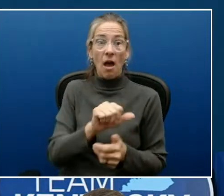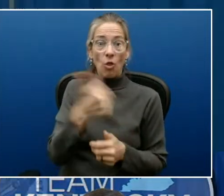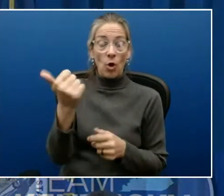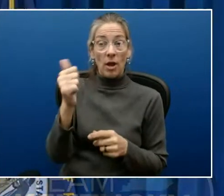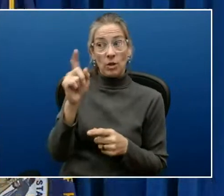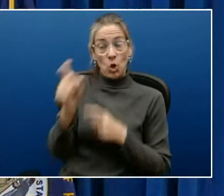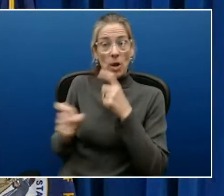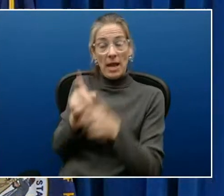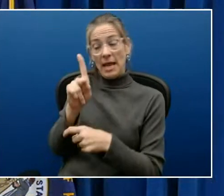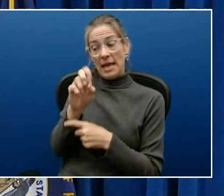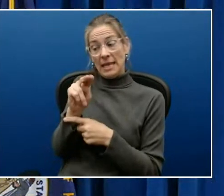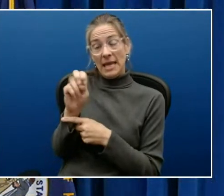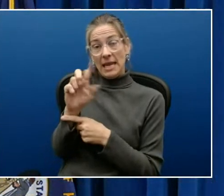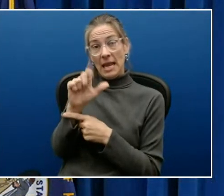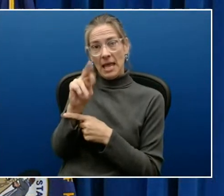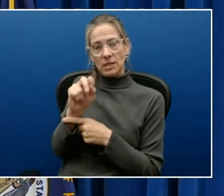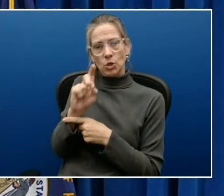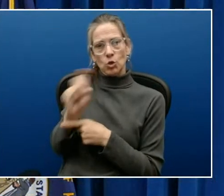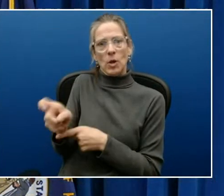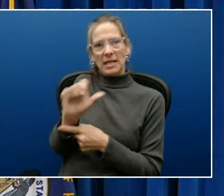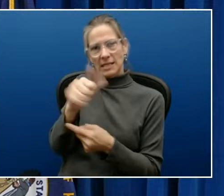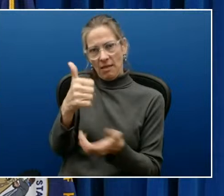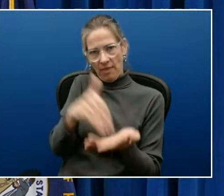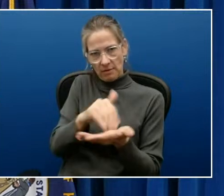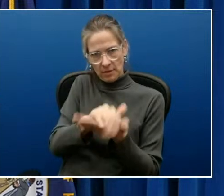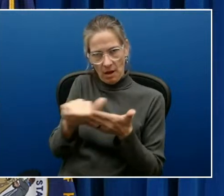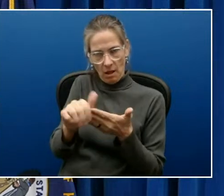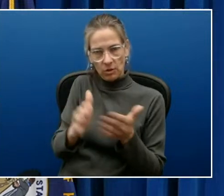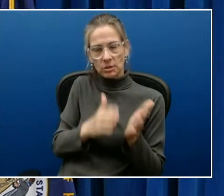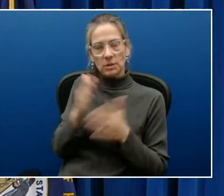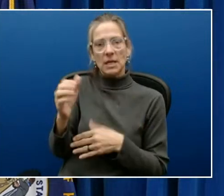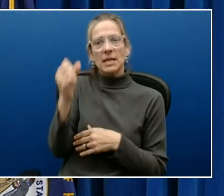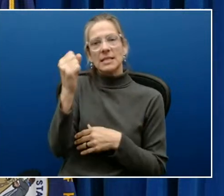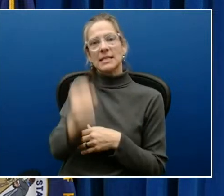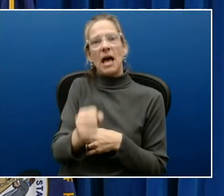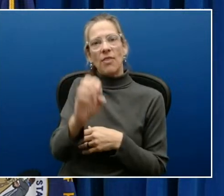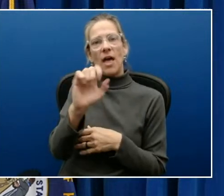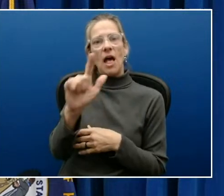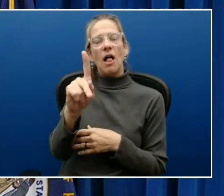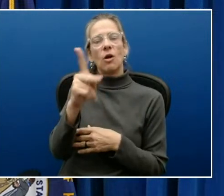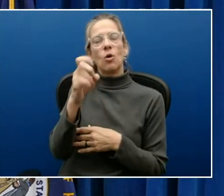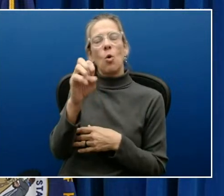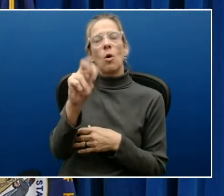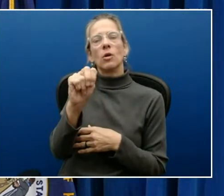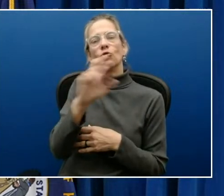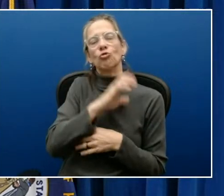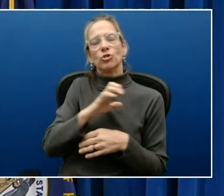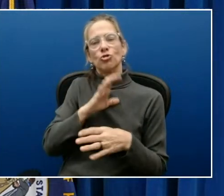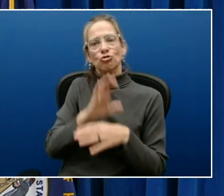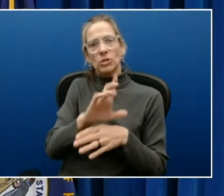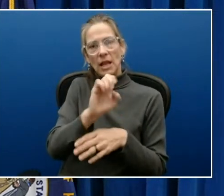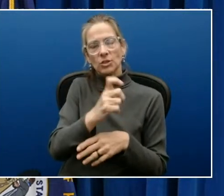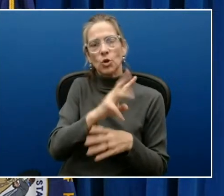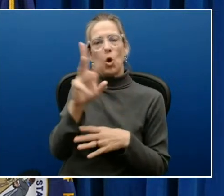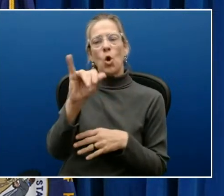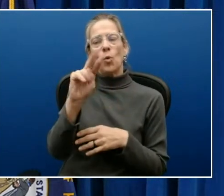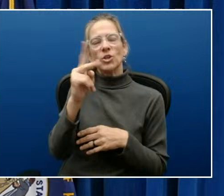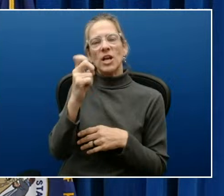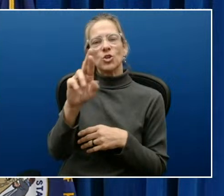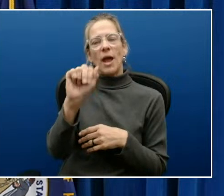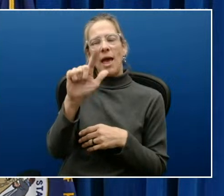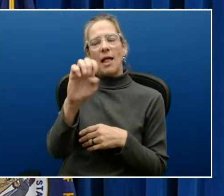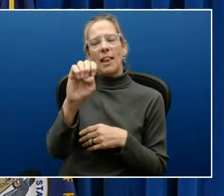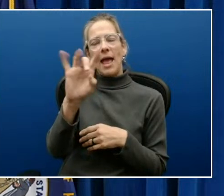donating $10,000, also to South Elkhorn Christian Church in Lexington, Winchester's Ale81, and American